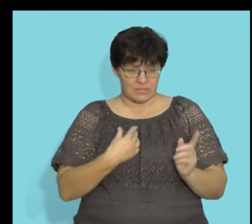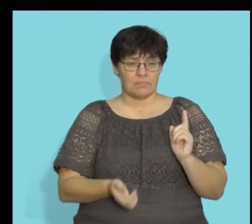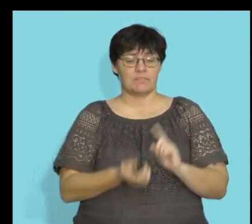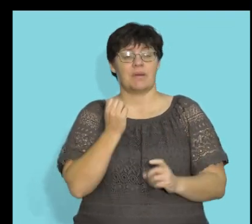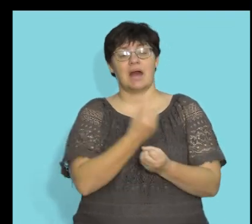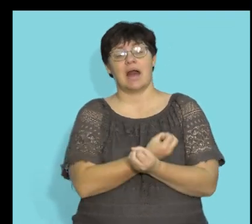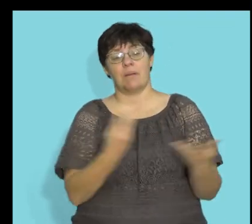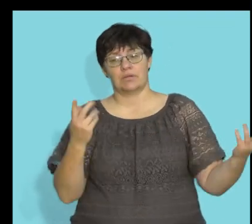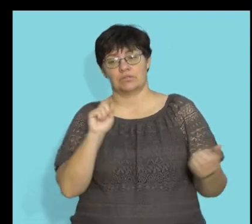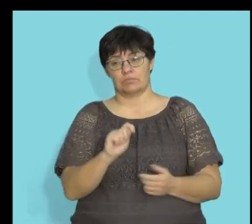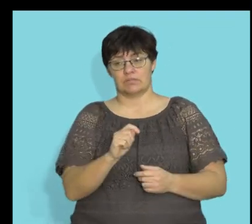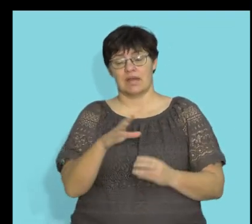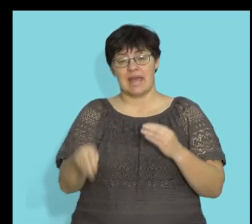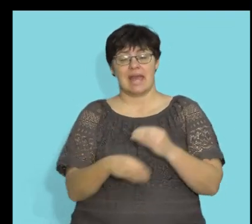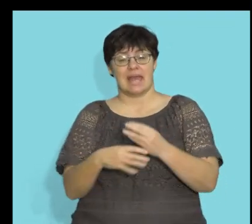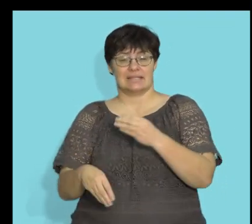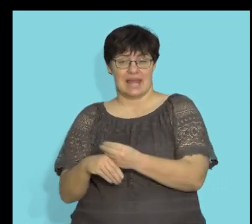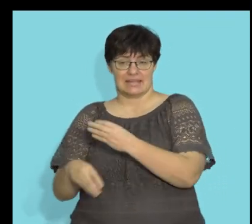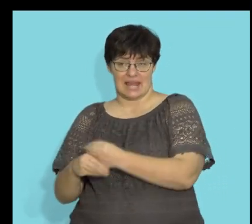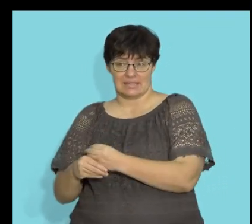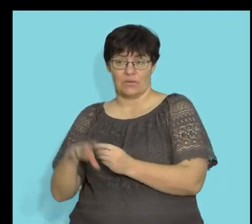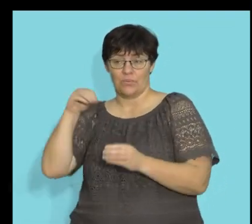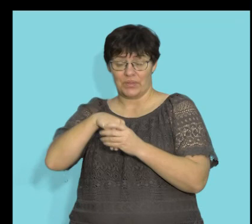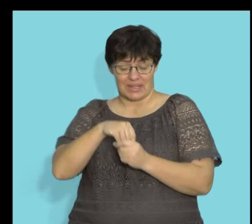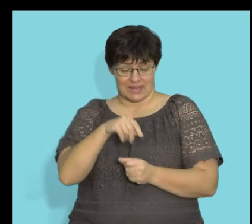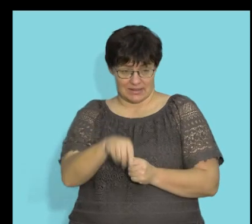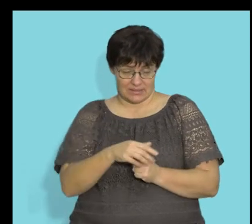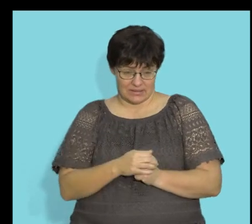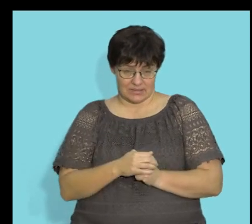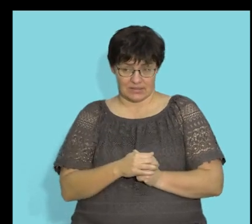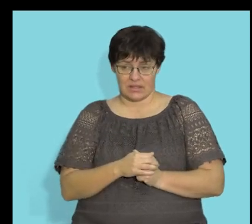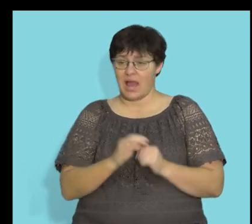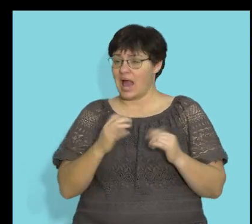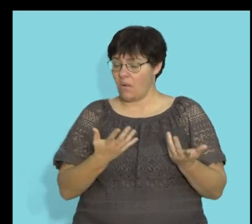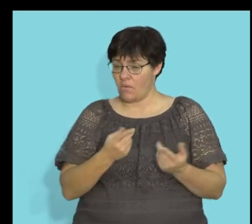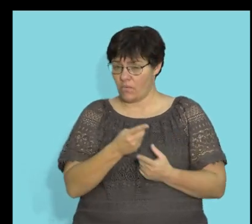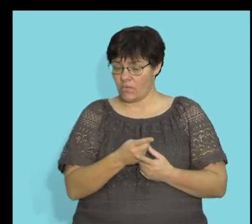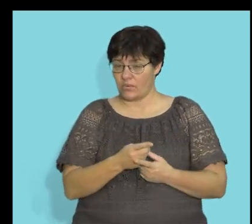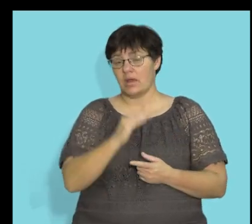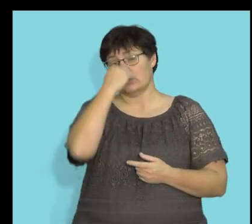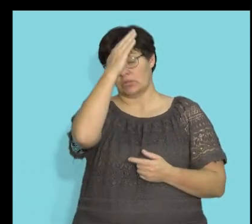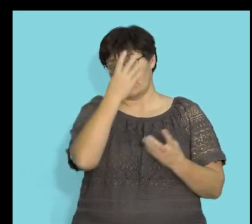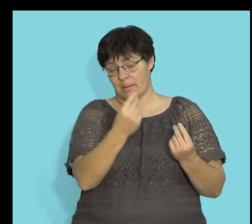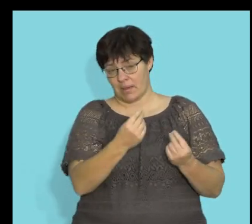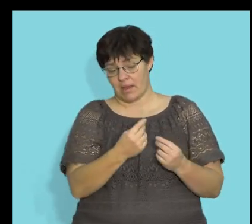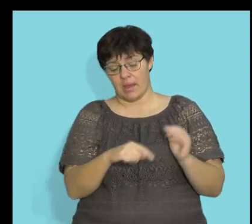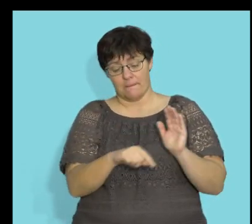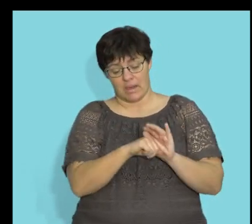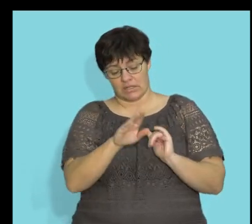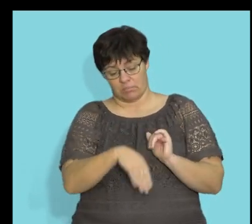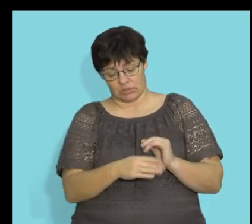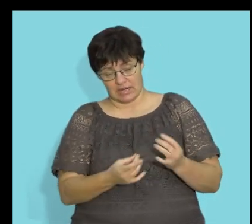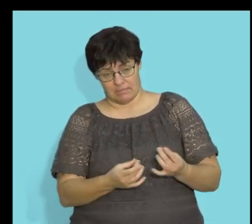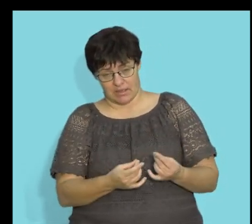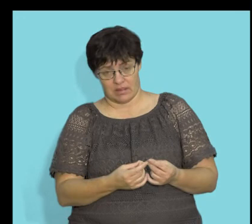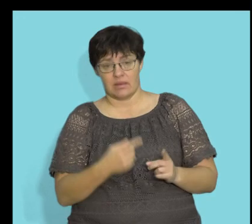determine how many terms are being added in this series. I do that by saying the top number